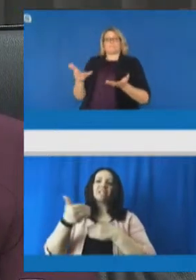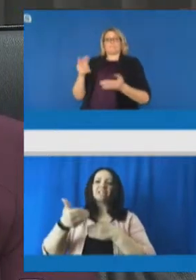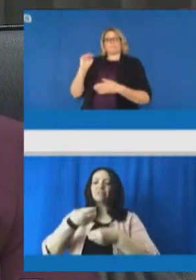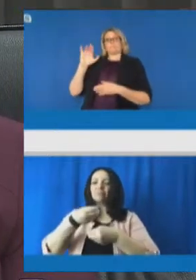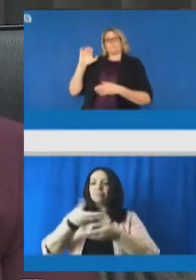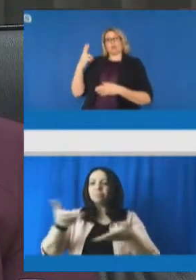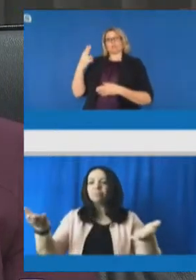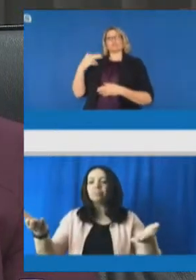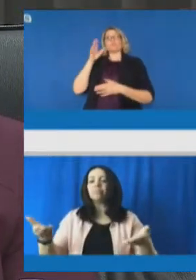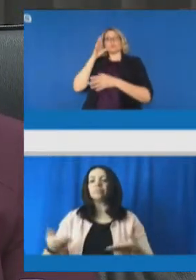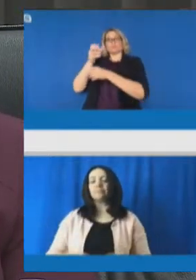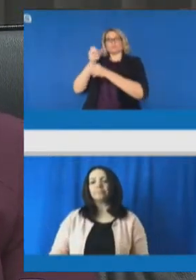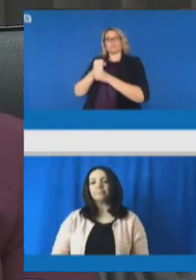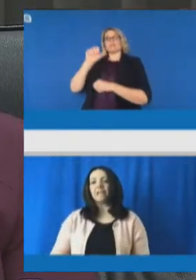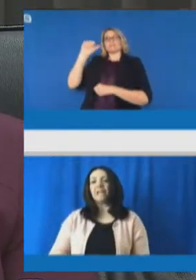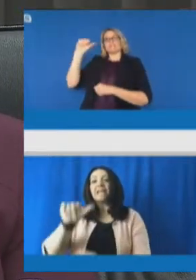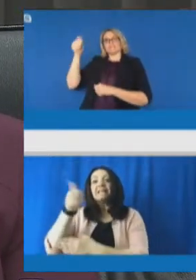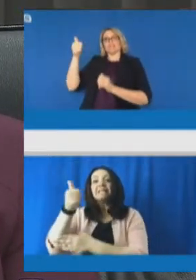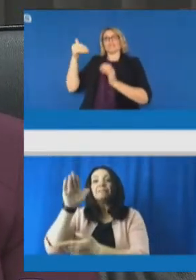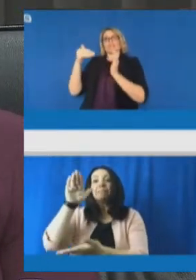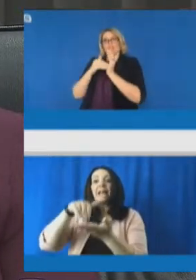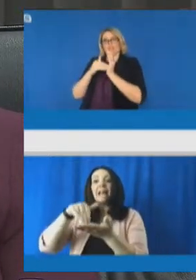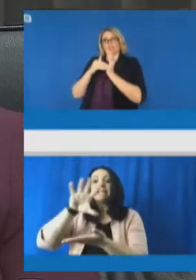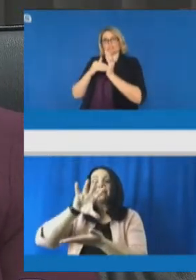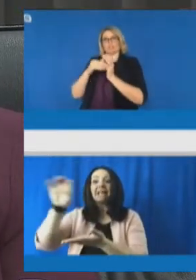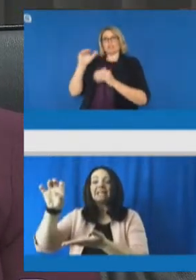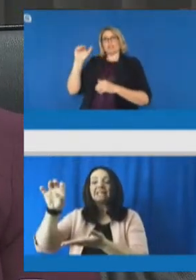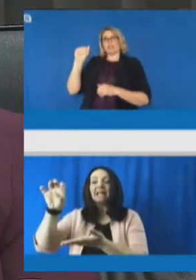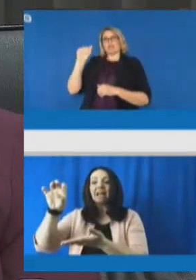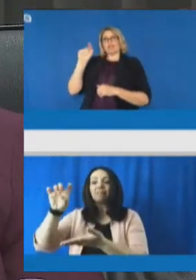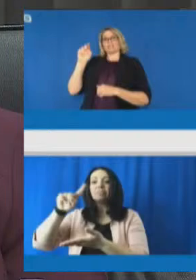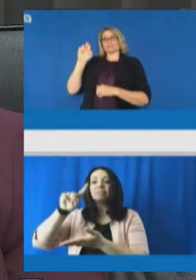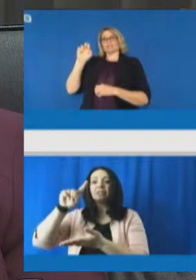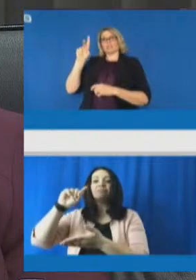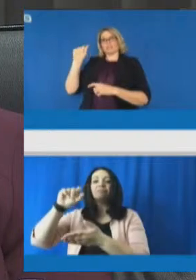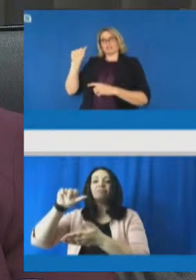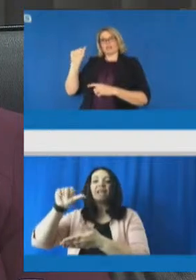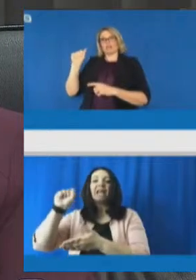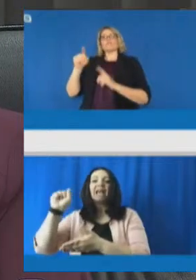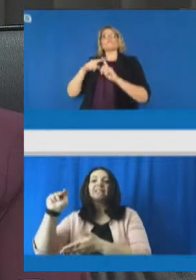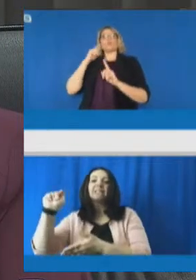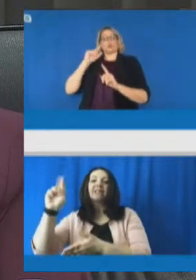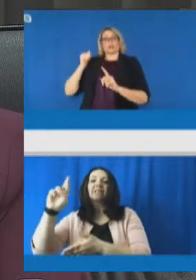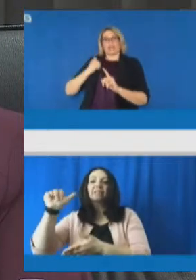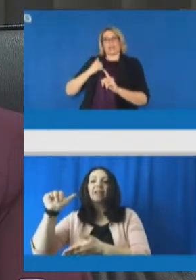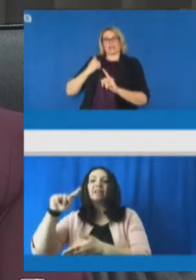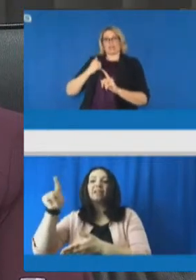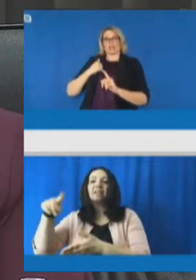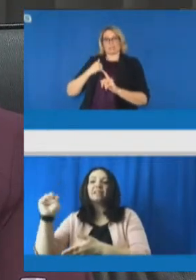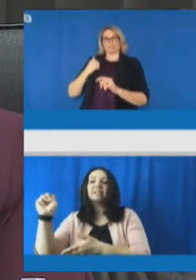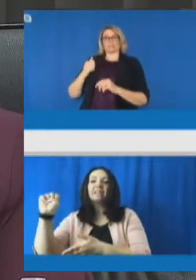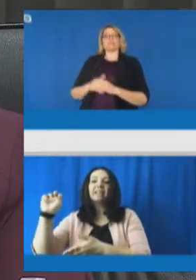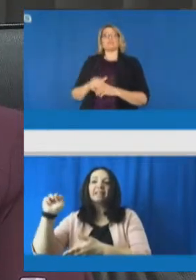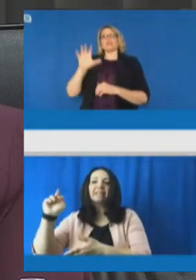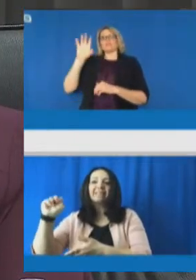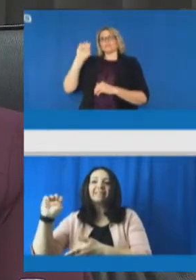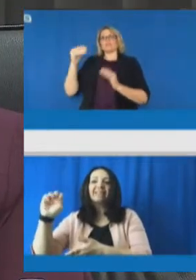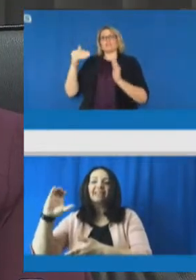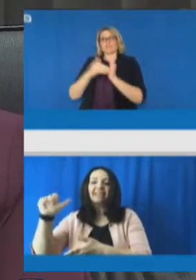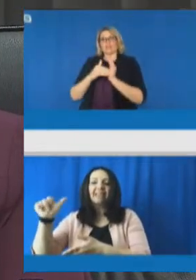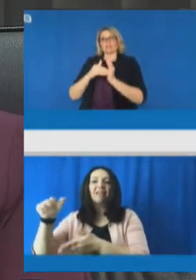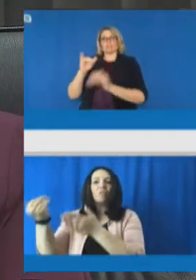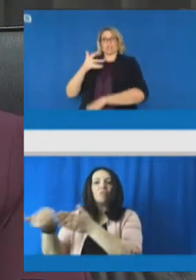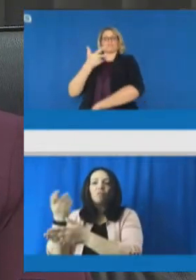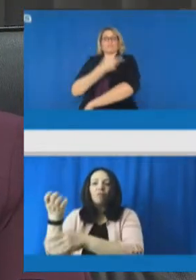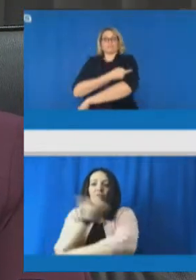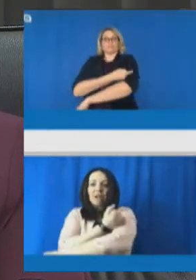our vaccine campaign. During the next phase, the AstraZeneca vaccine will be provided to several groups of first responders, as well